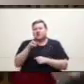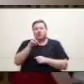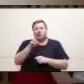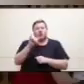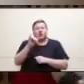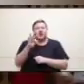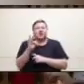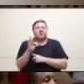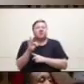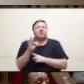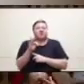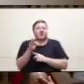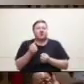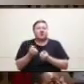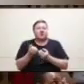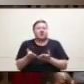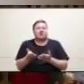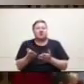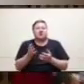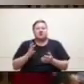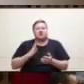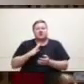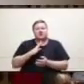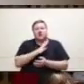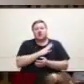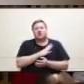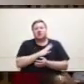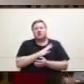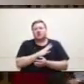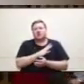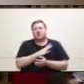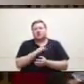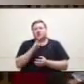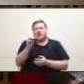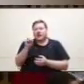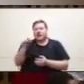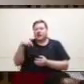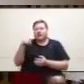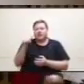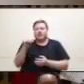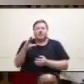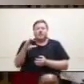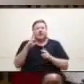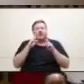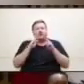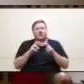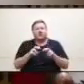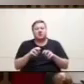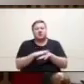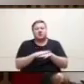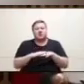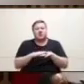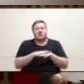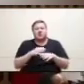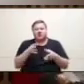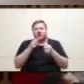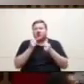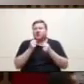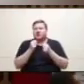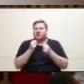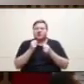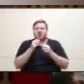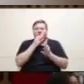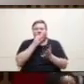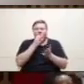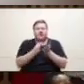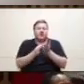be submitted to council and eventually to the MPEC for investigation. And based on their findings, recommendations will be made so